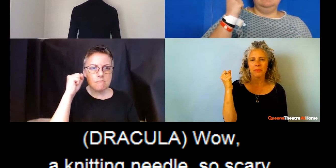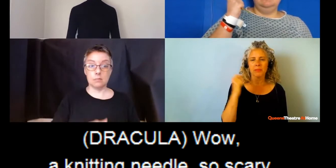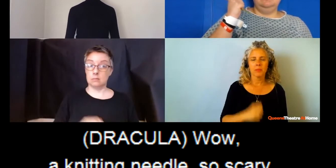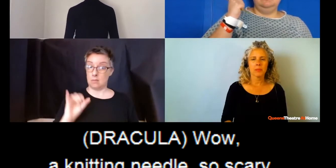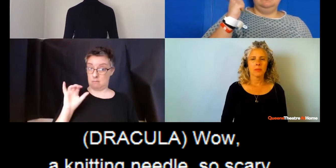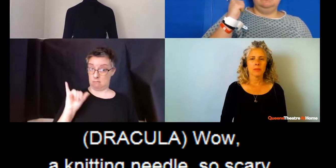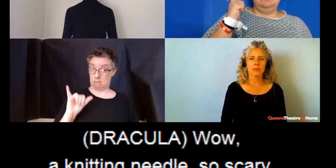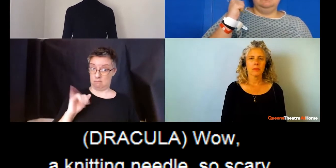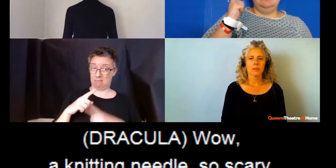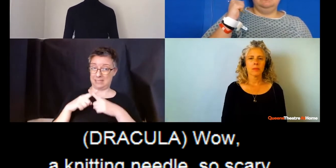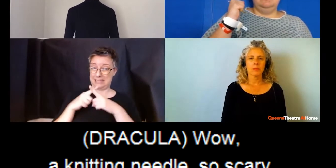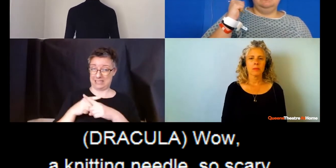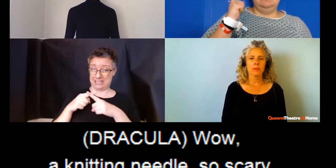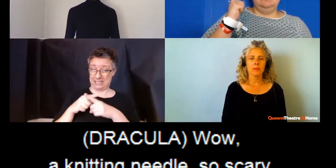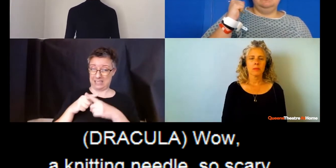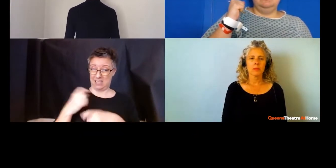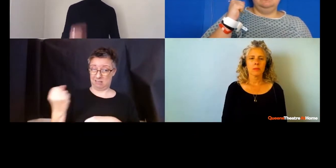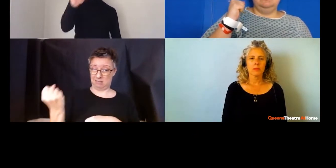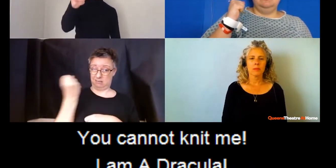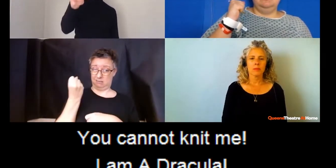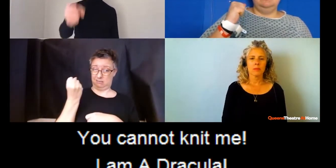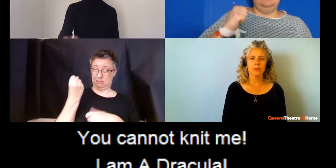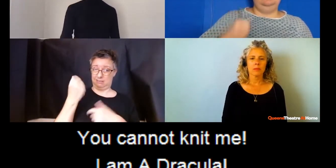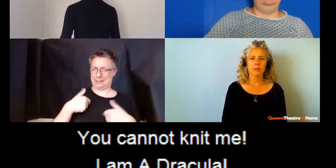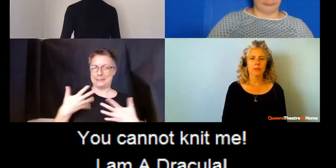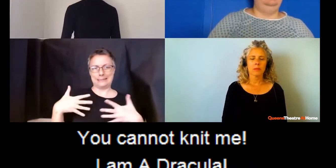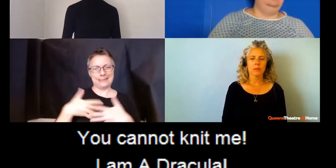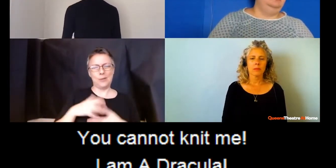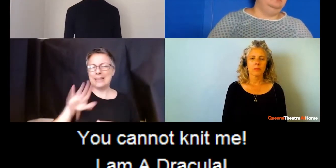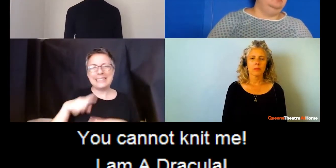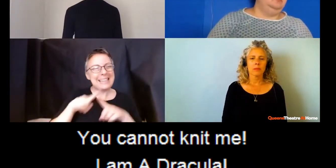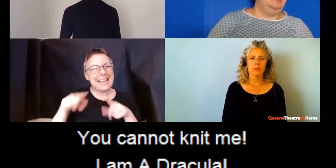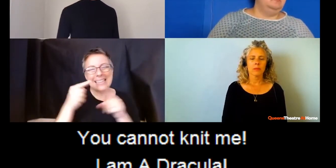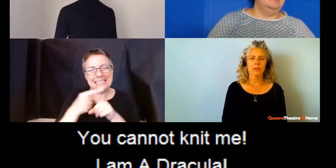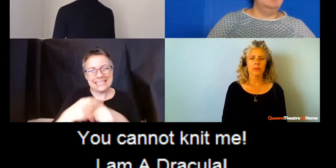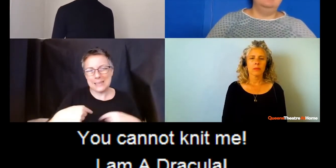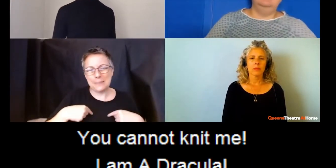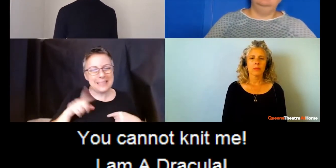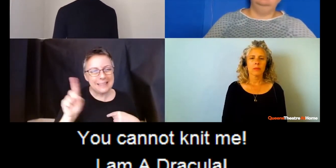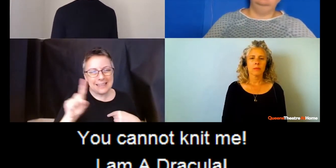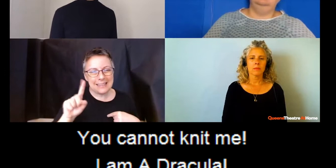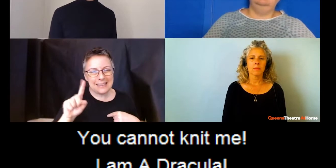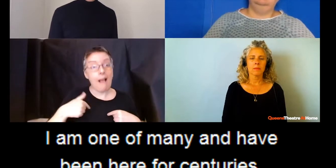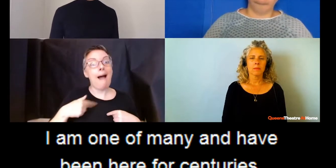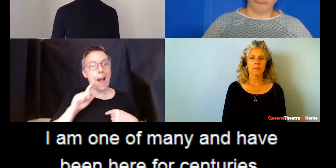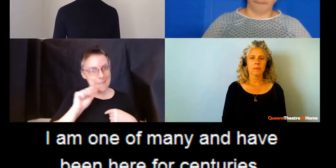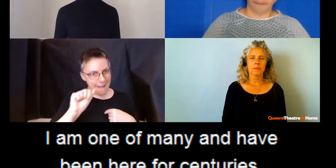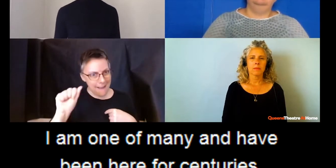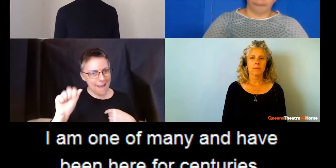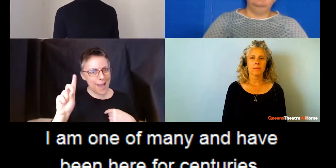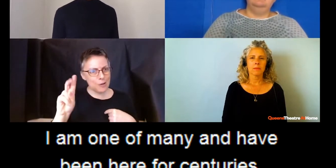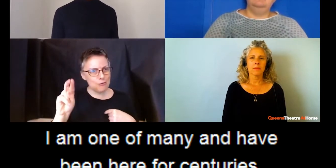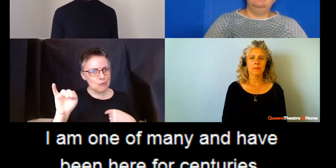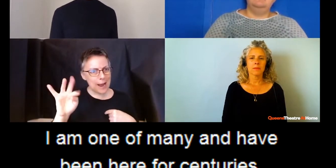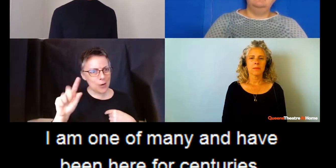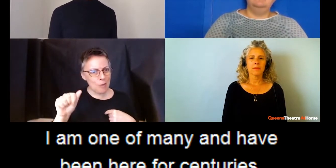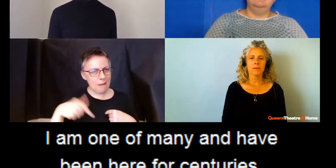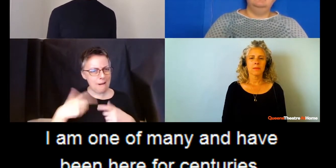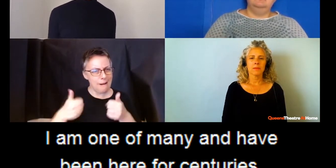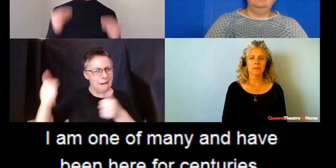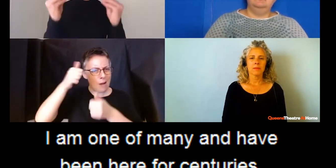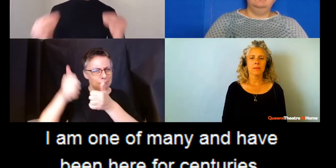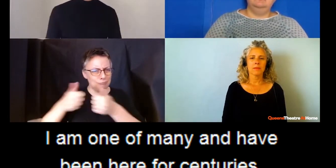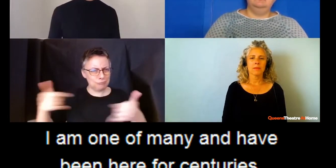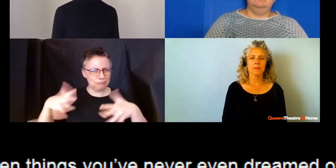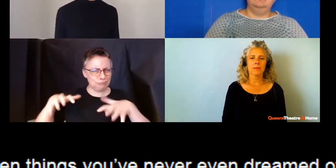Wow, a knitting needle, so scary. You cannot knit me. I am a Dracula. I am one of many, and I have been here